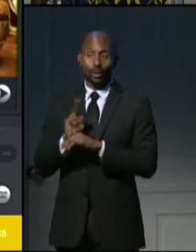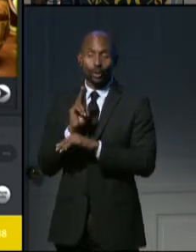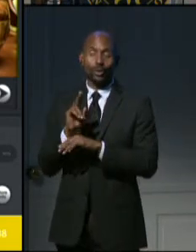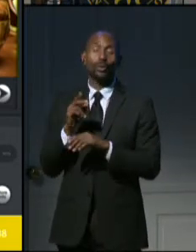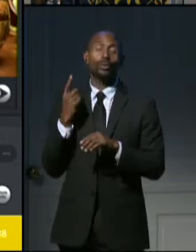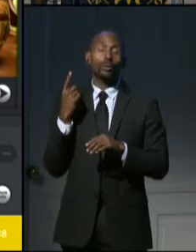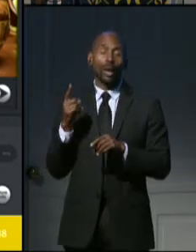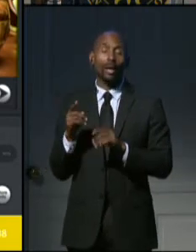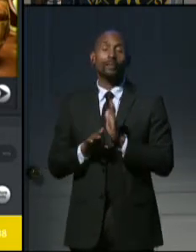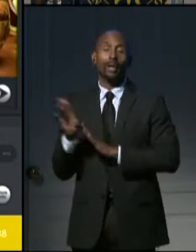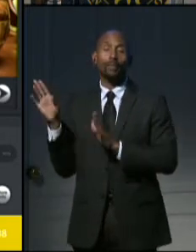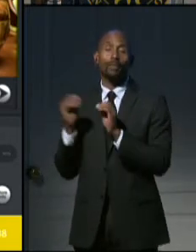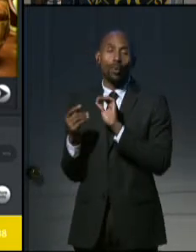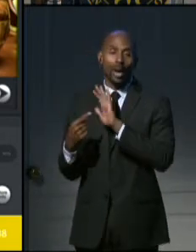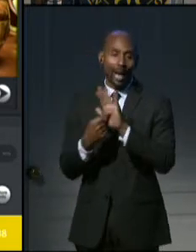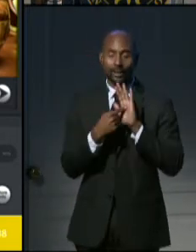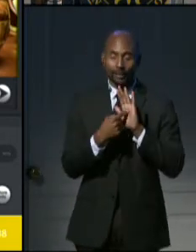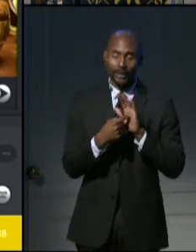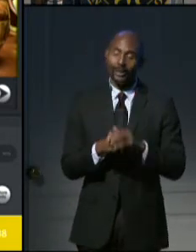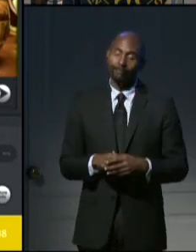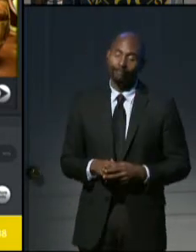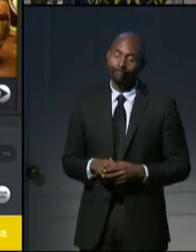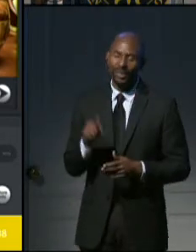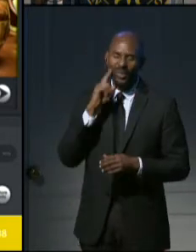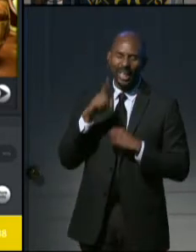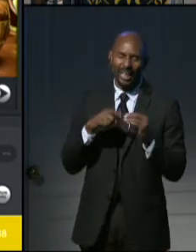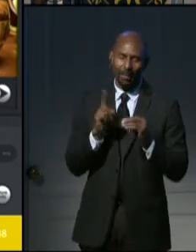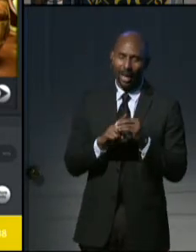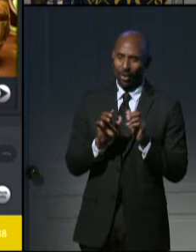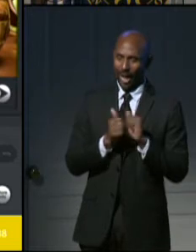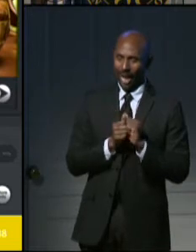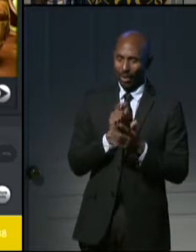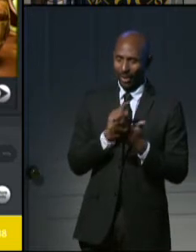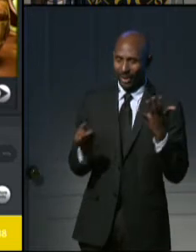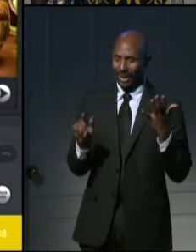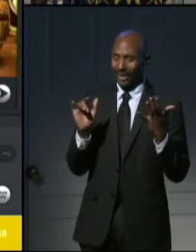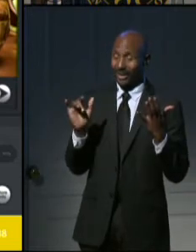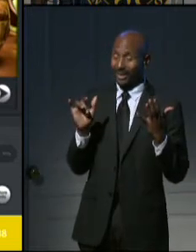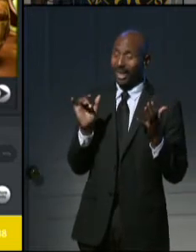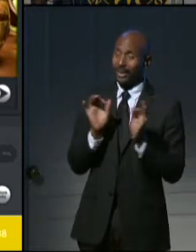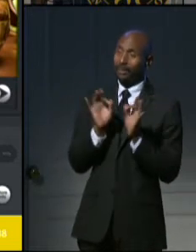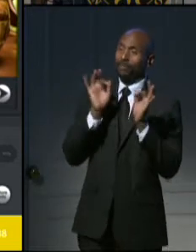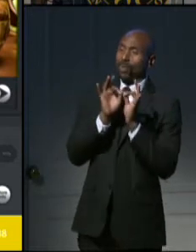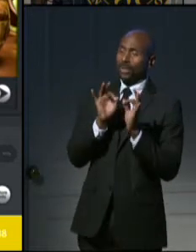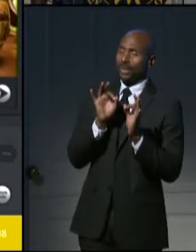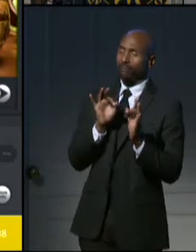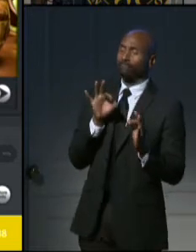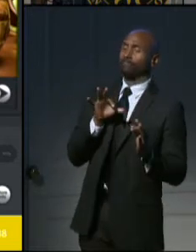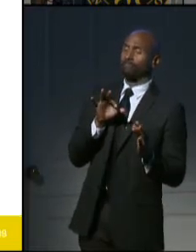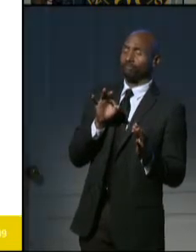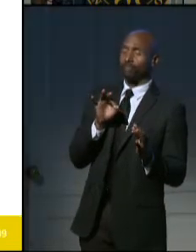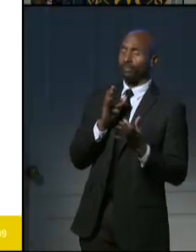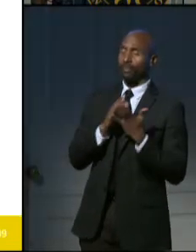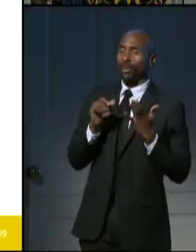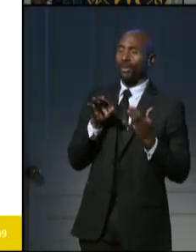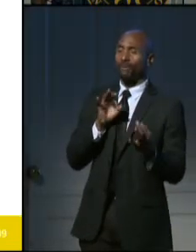create more exhibitions. So just thinking about how these kind of nuggets of feedback can further inform your